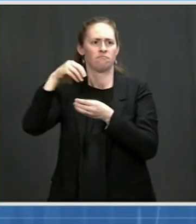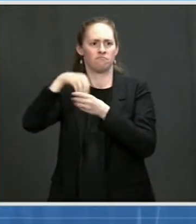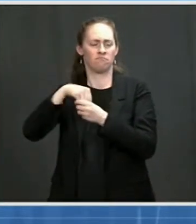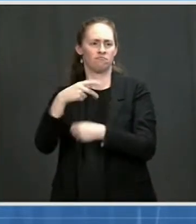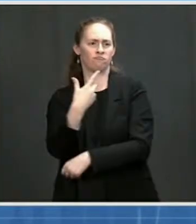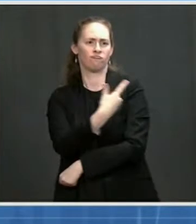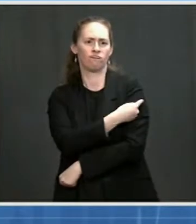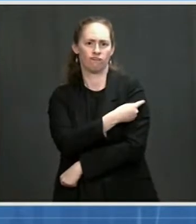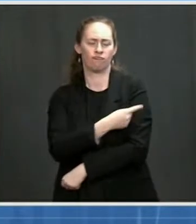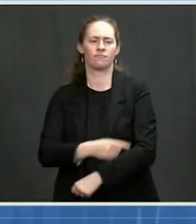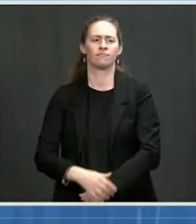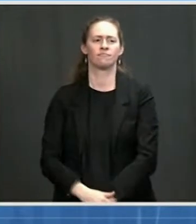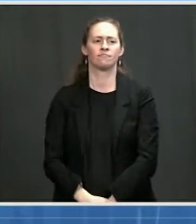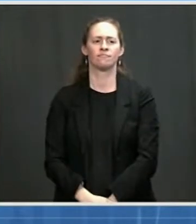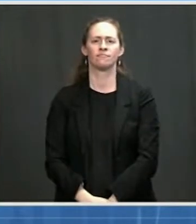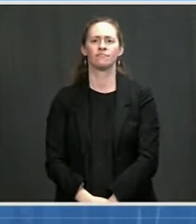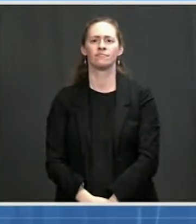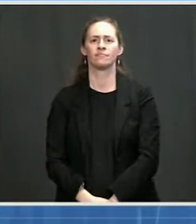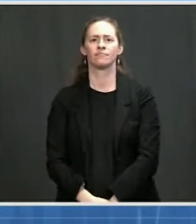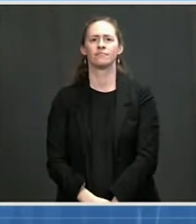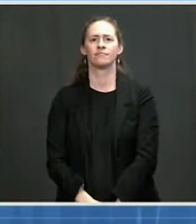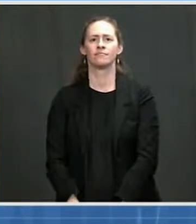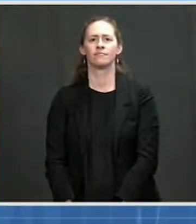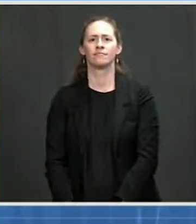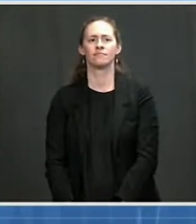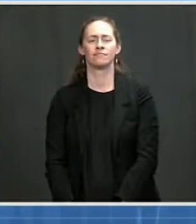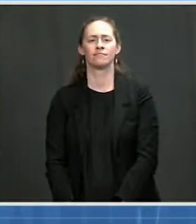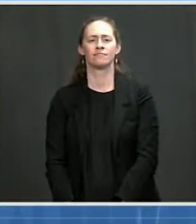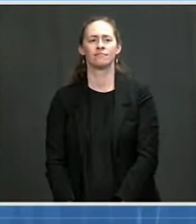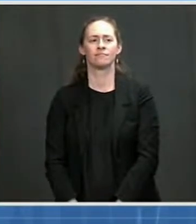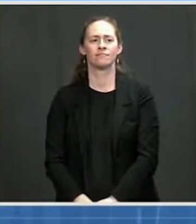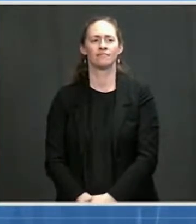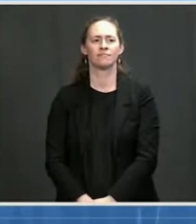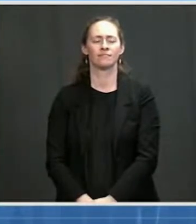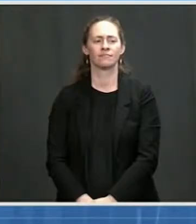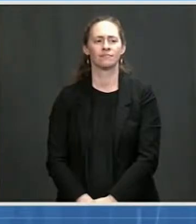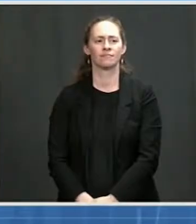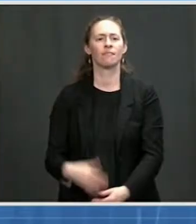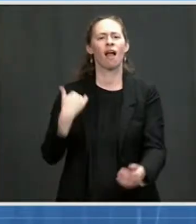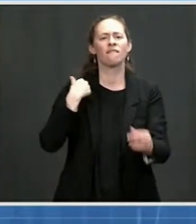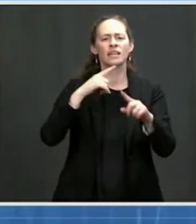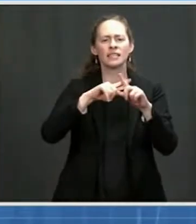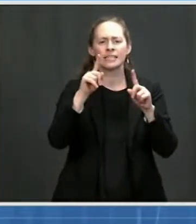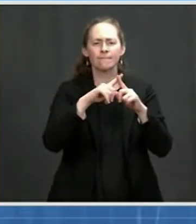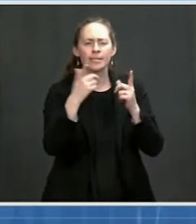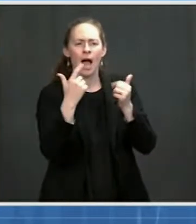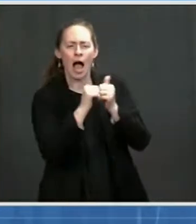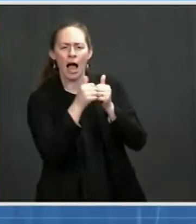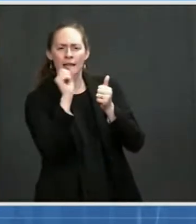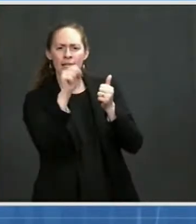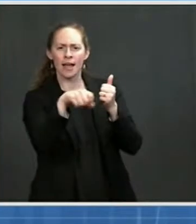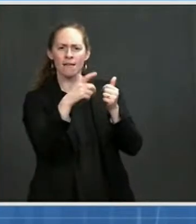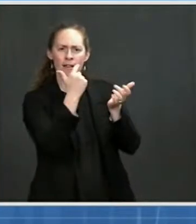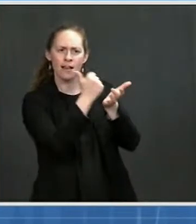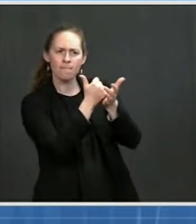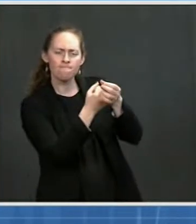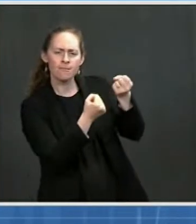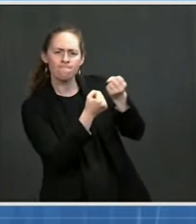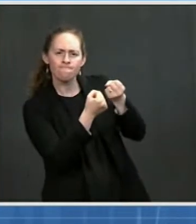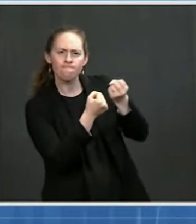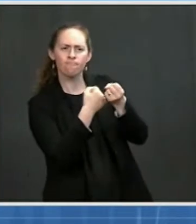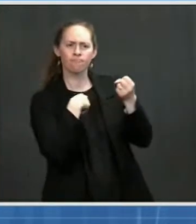test in later clinical trials. These protocols are coordinated and efficient evaluation of